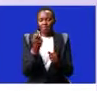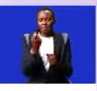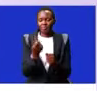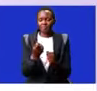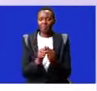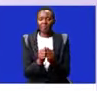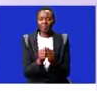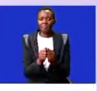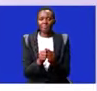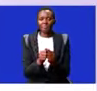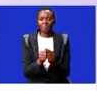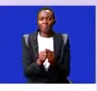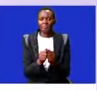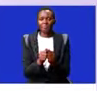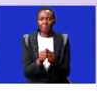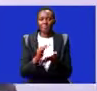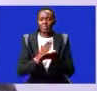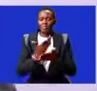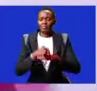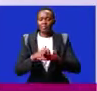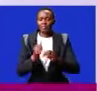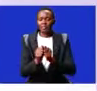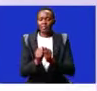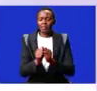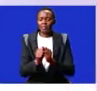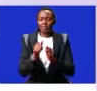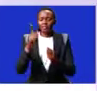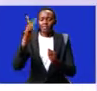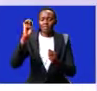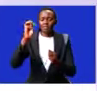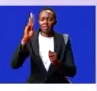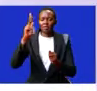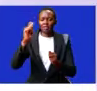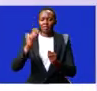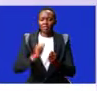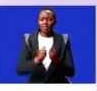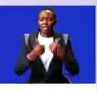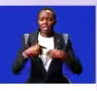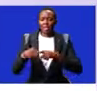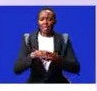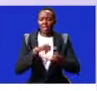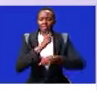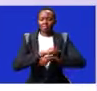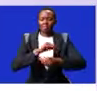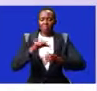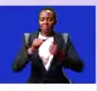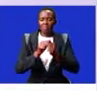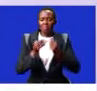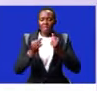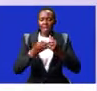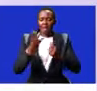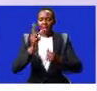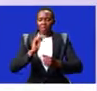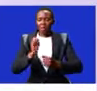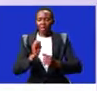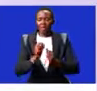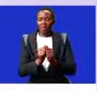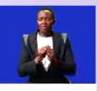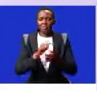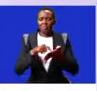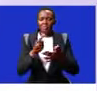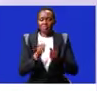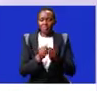matin kabisa. Iyudo ka gowi ma an go kaka e school ka an gi gowi mar milion aboro. To